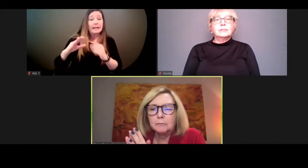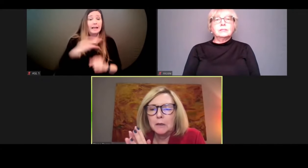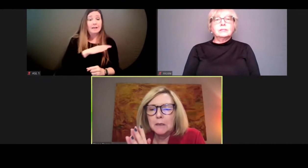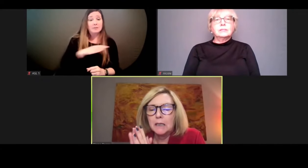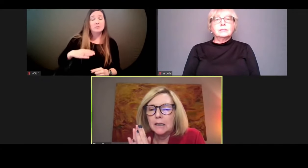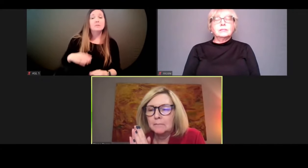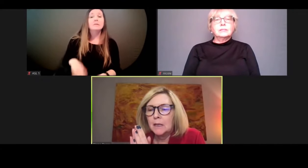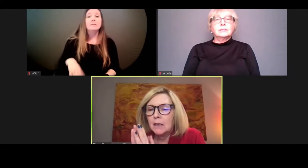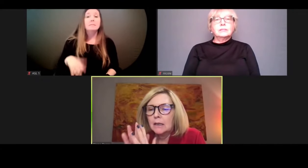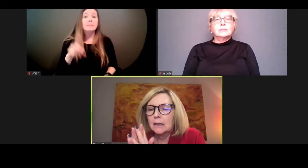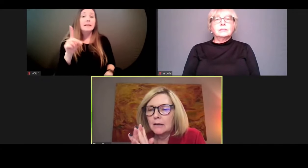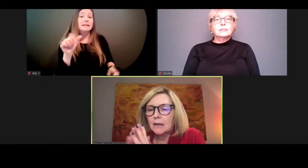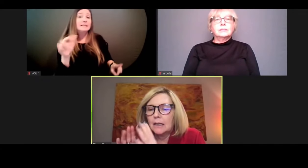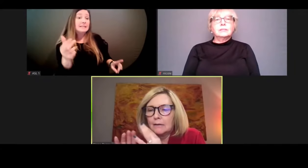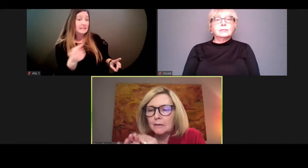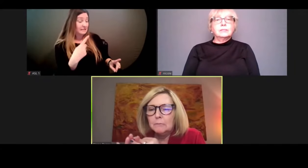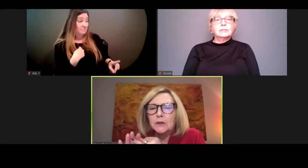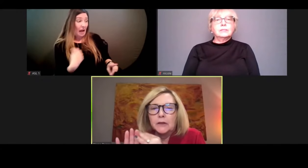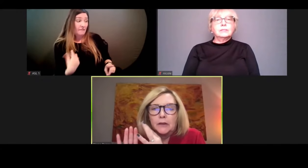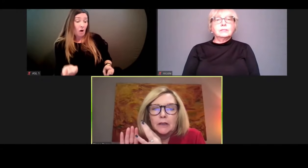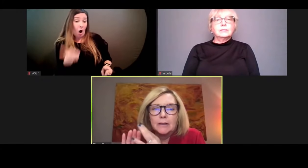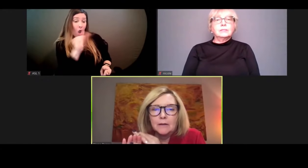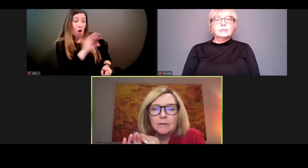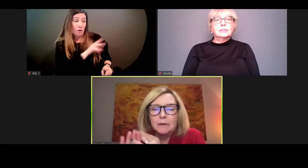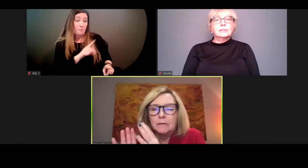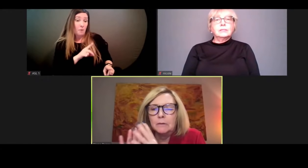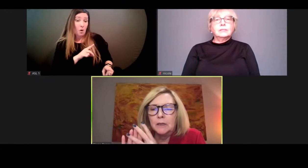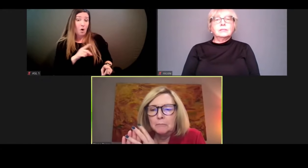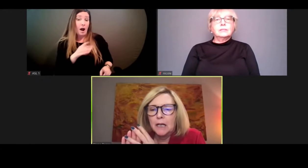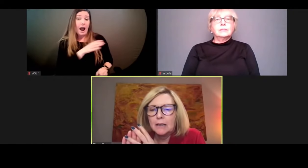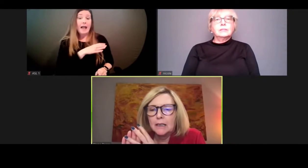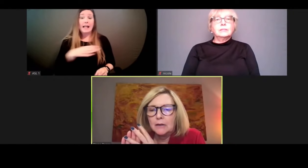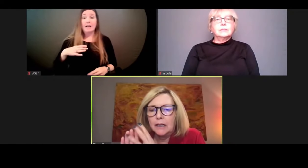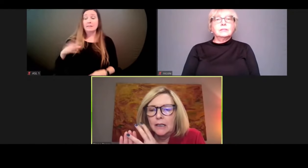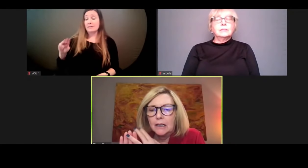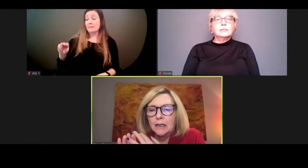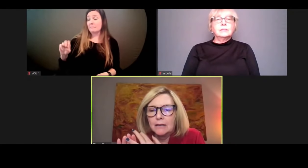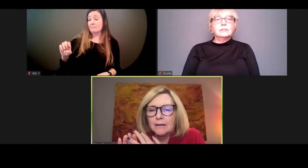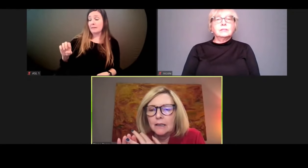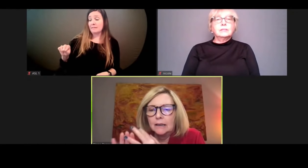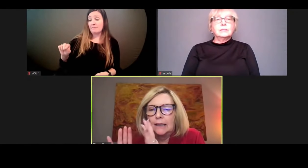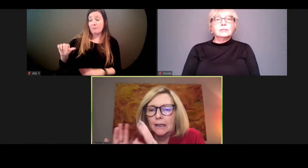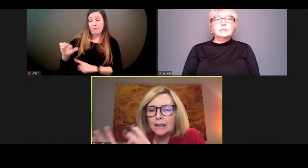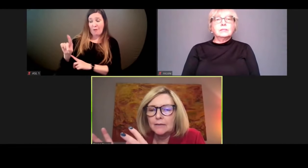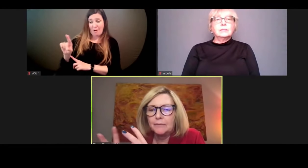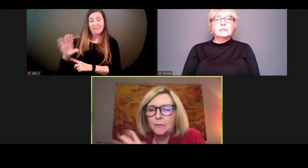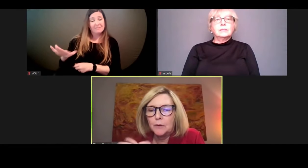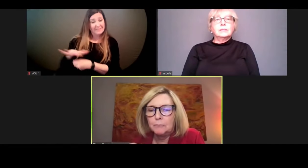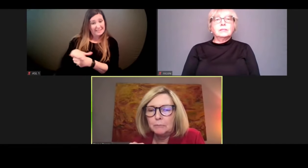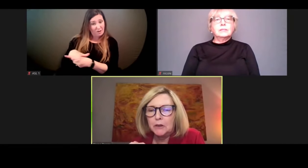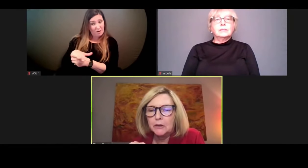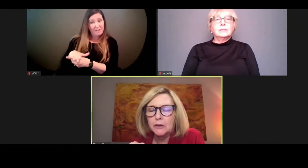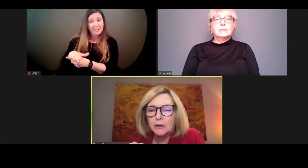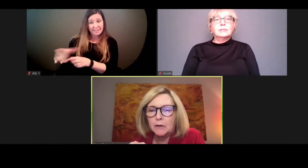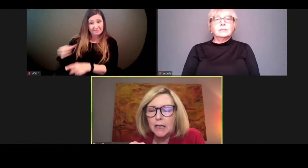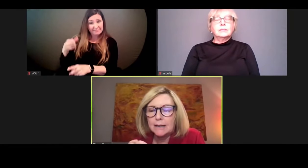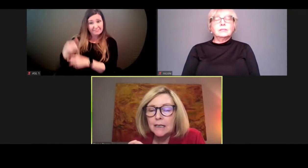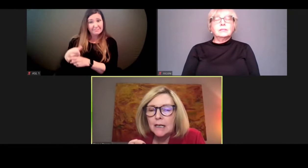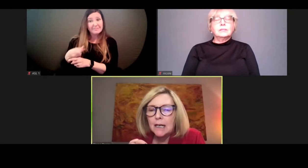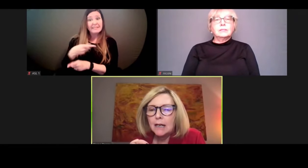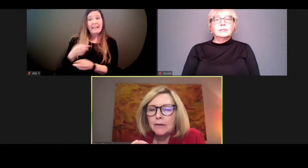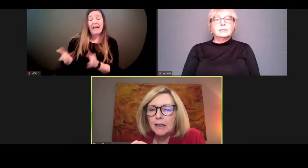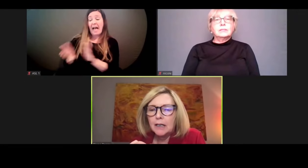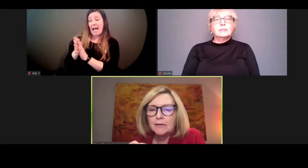too. Maybe as well. Councillor Menard is also in an impacted area and has kindly asked for permission to go